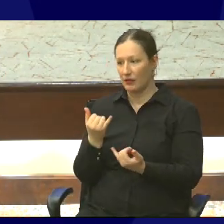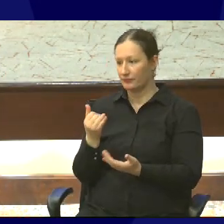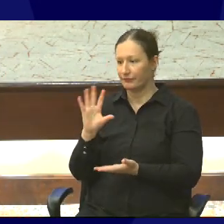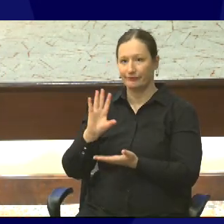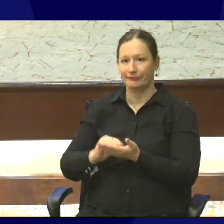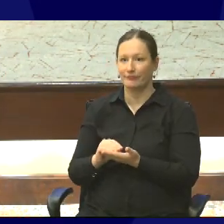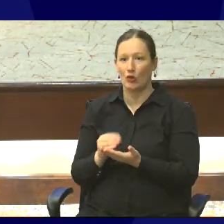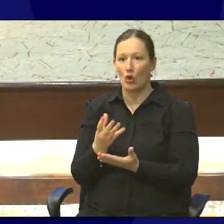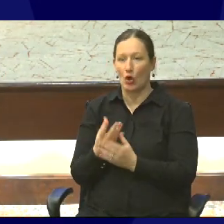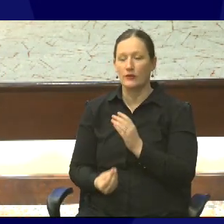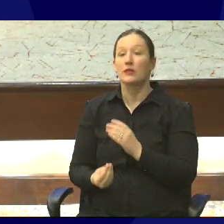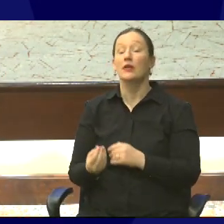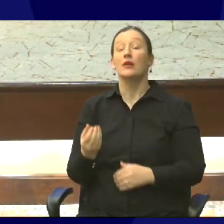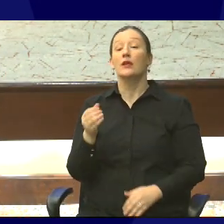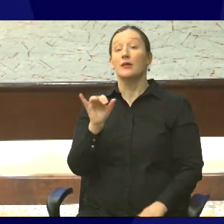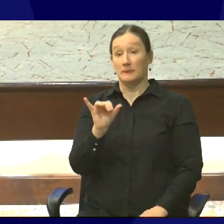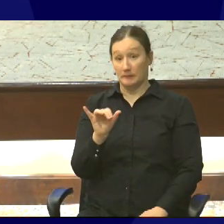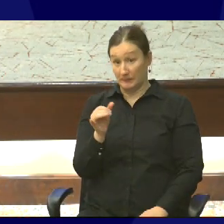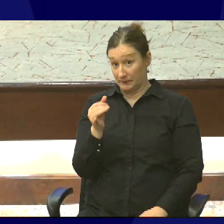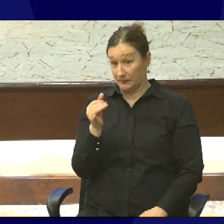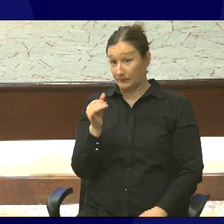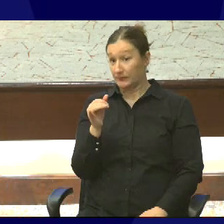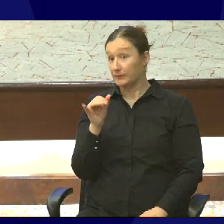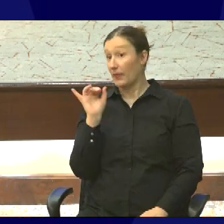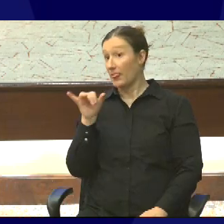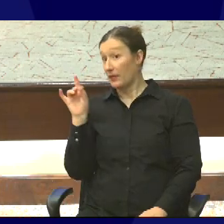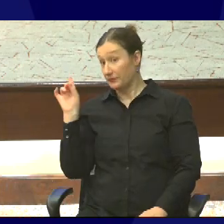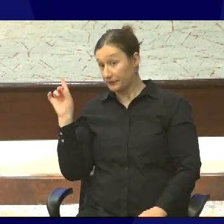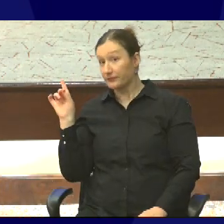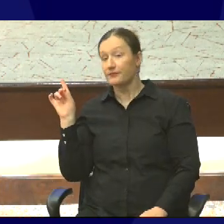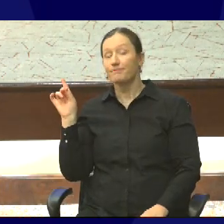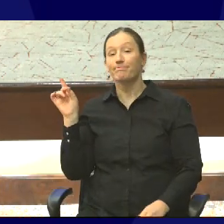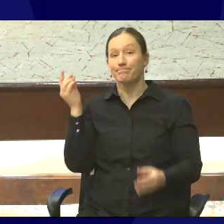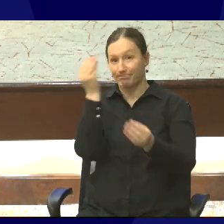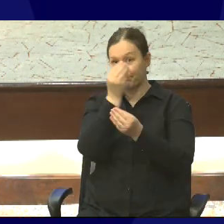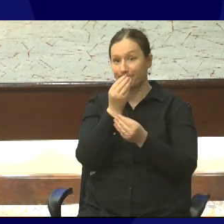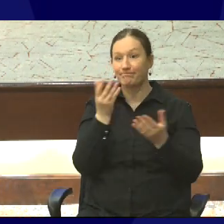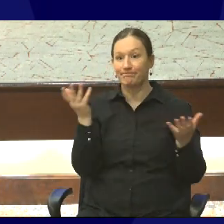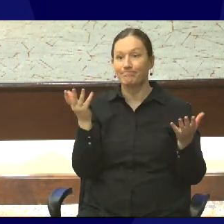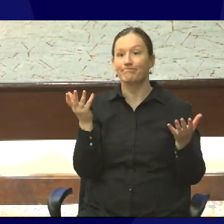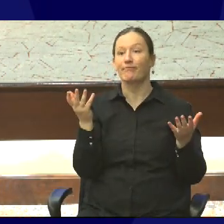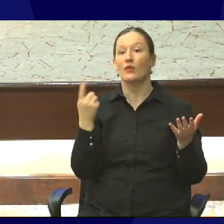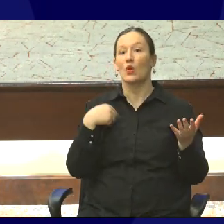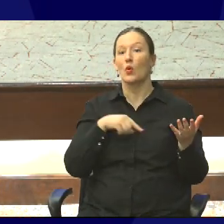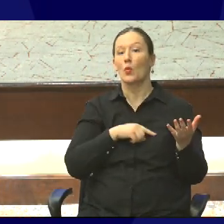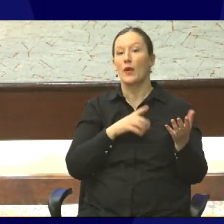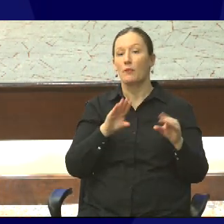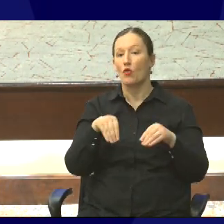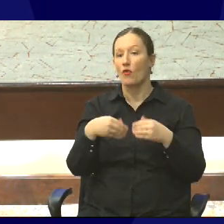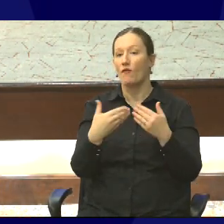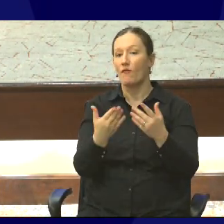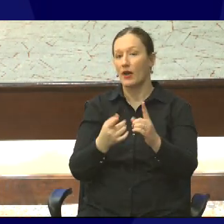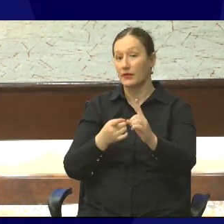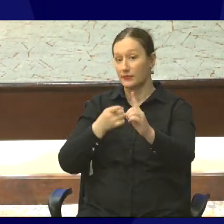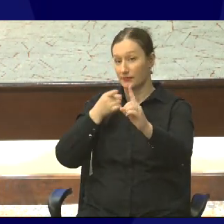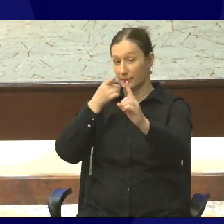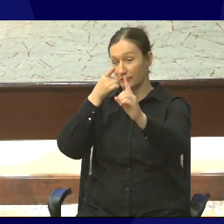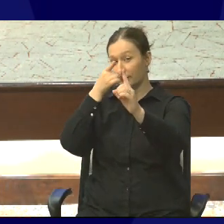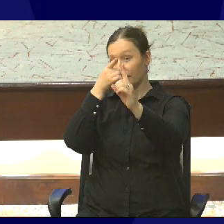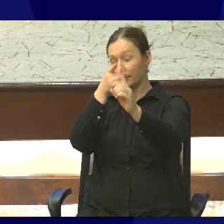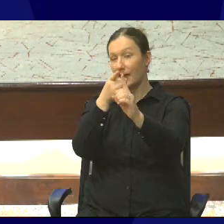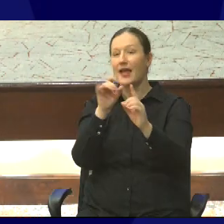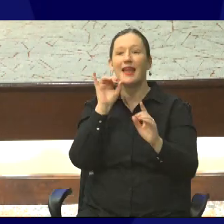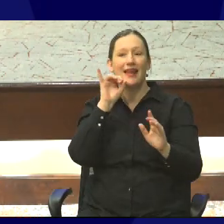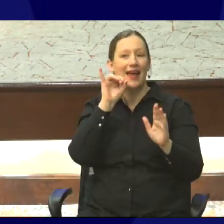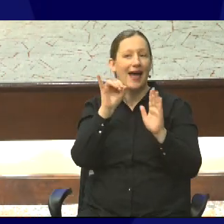So as a result of all this and presenting all this to city management, we were provided with direction to help identify the